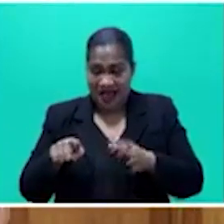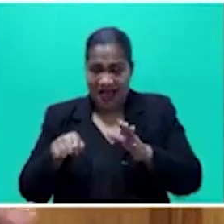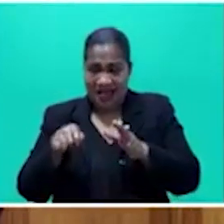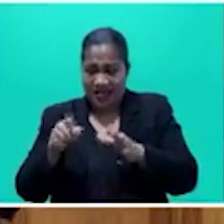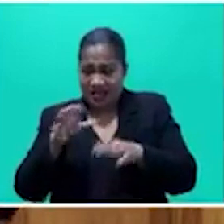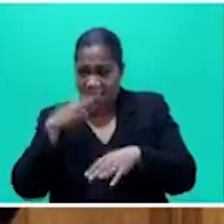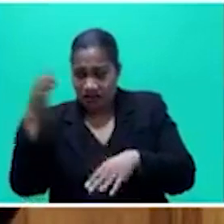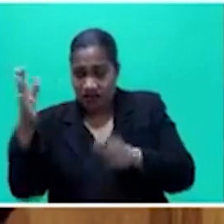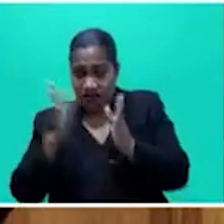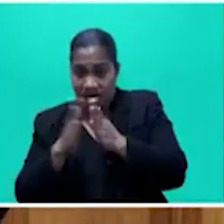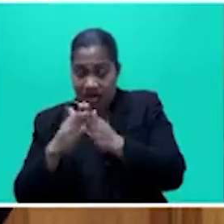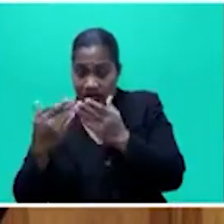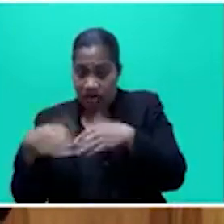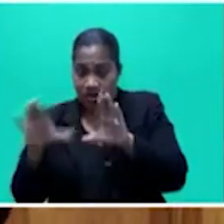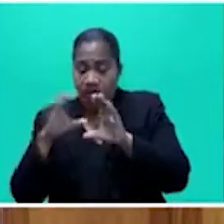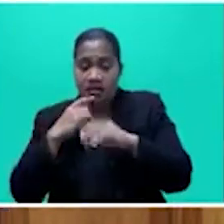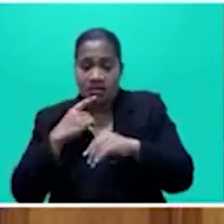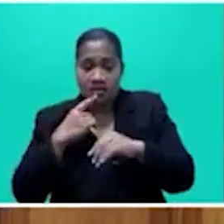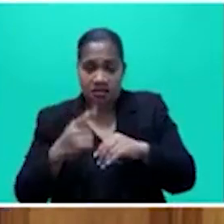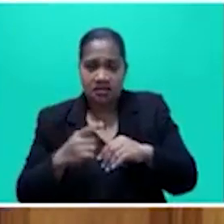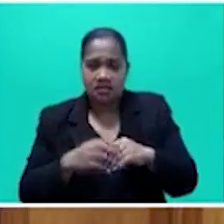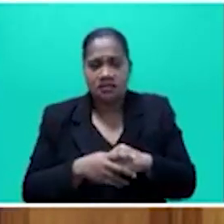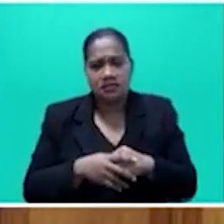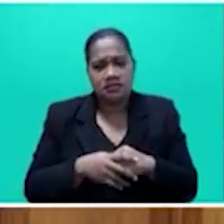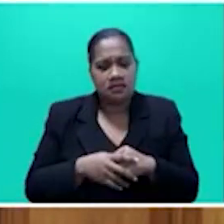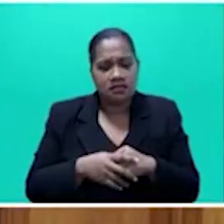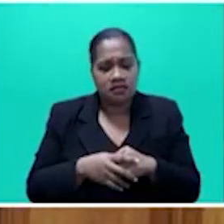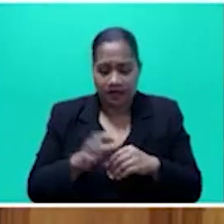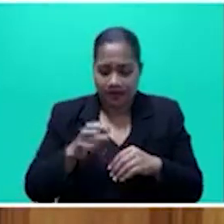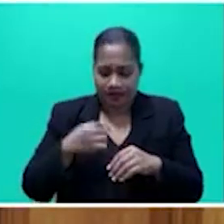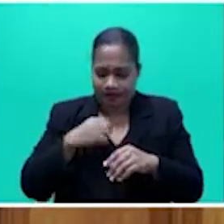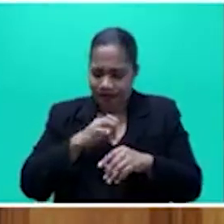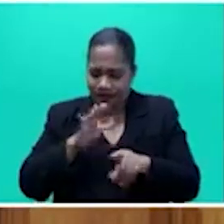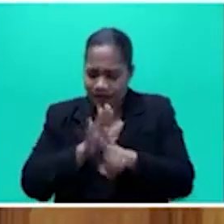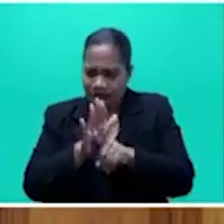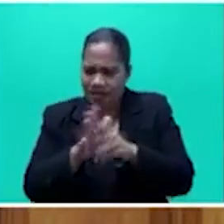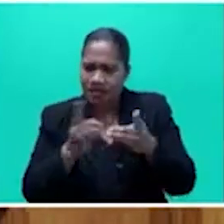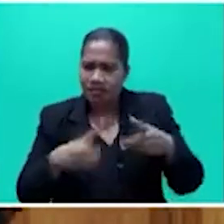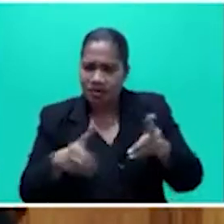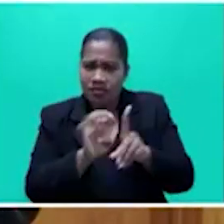So I was not blaming the environmental the Department of Environment.